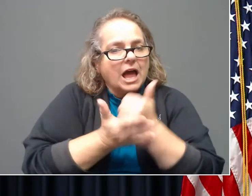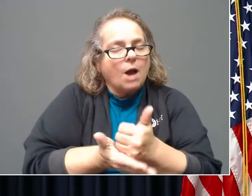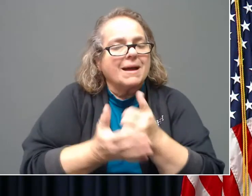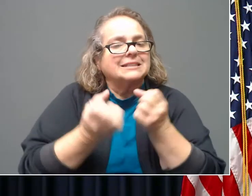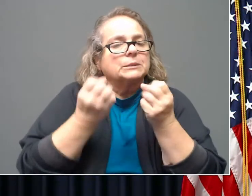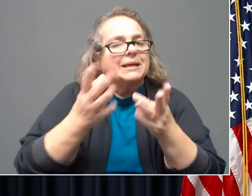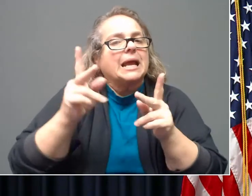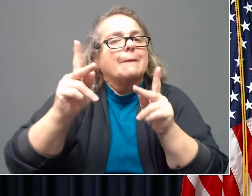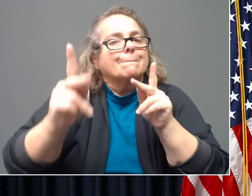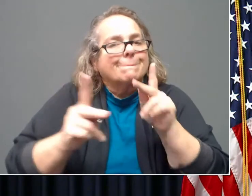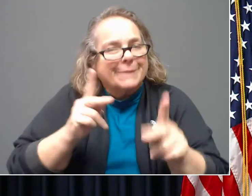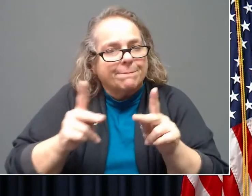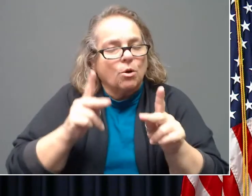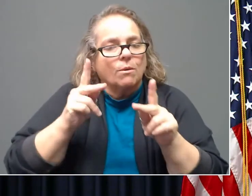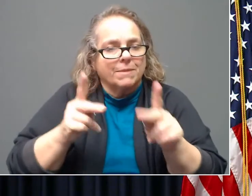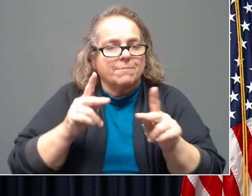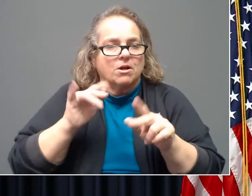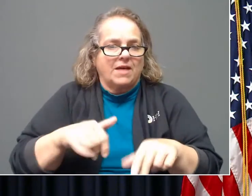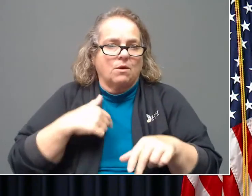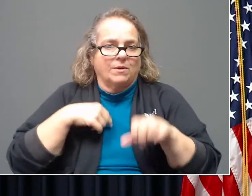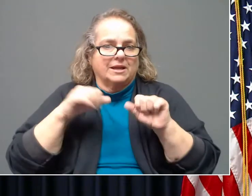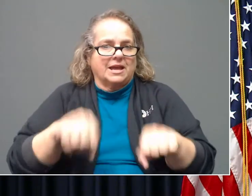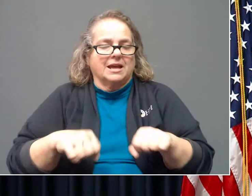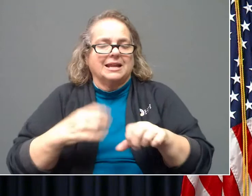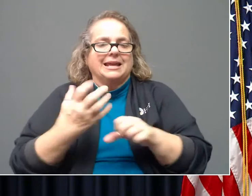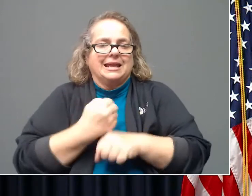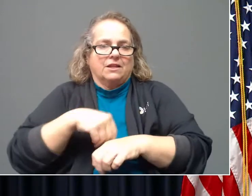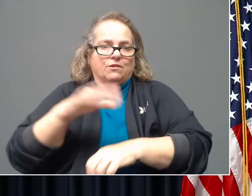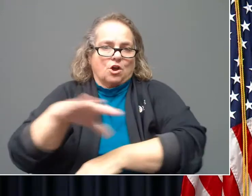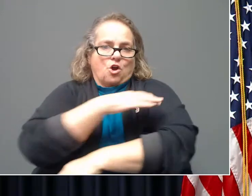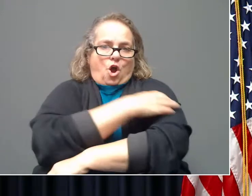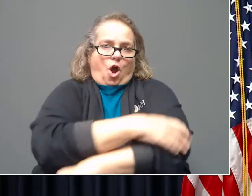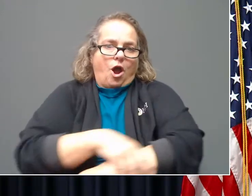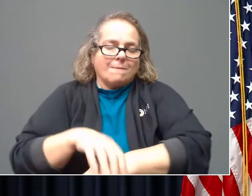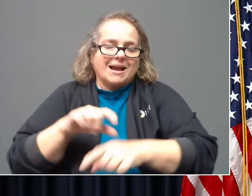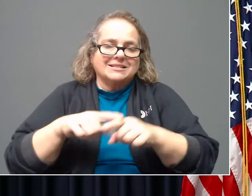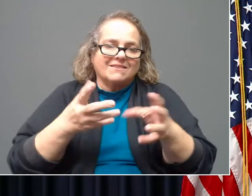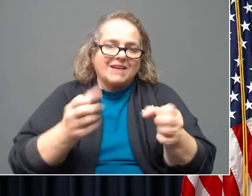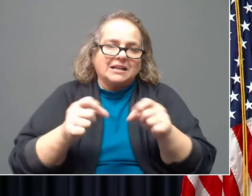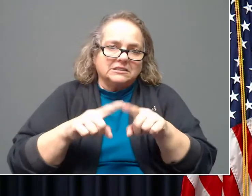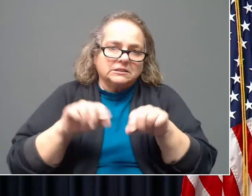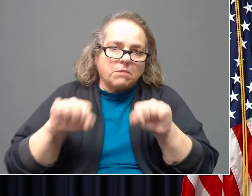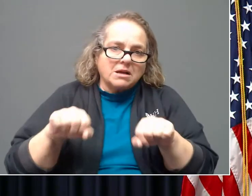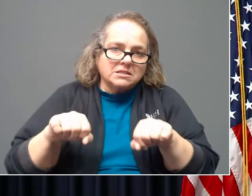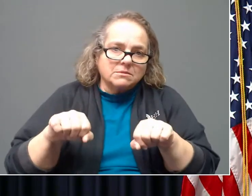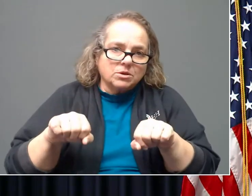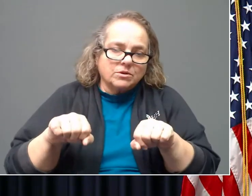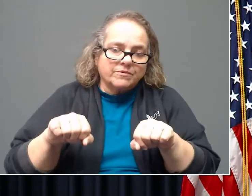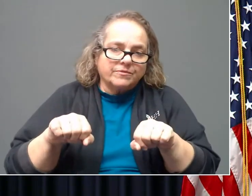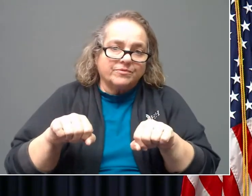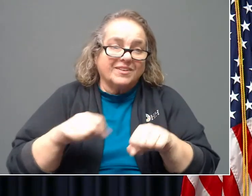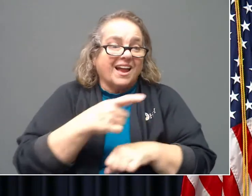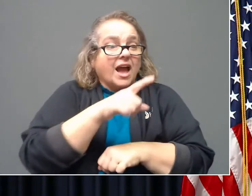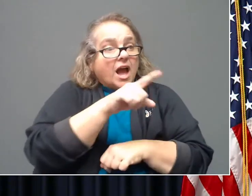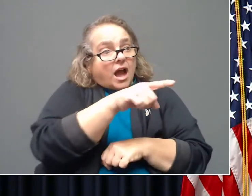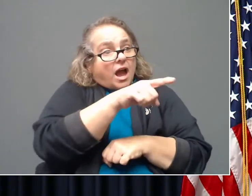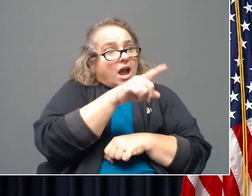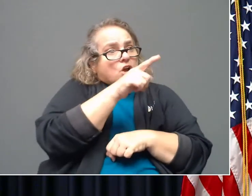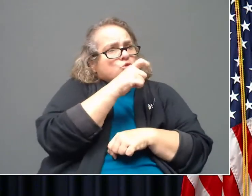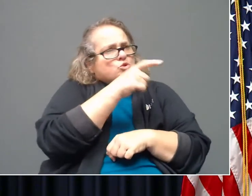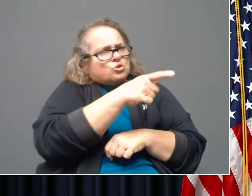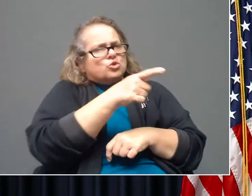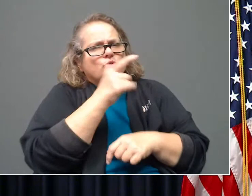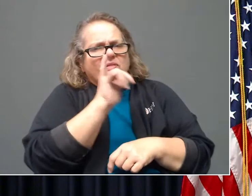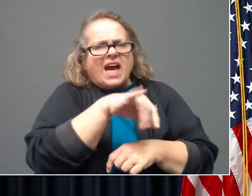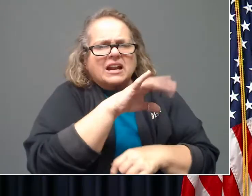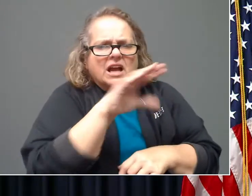as we can, that gets it in their arm as fast as possible. And when you hear about provider X or provider Y, maybe they're having a change, I